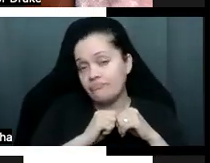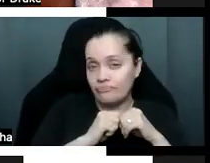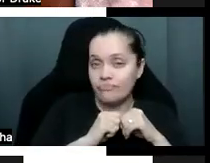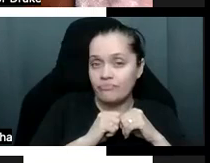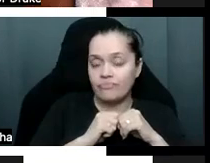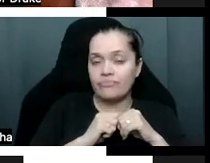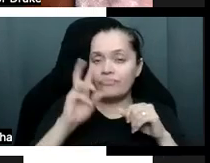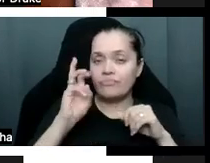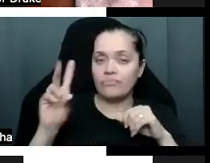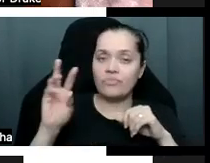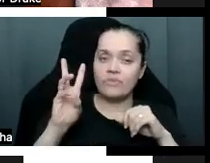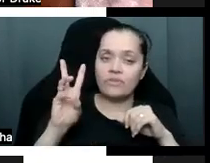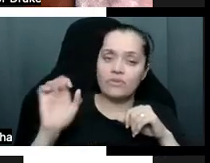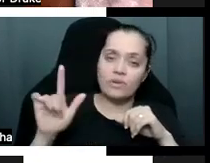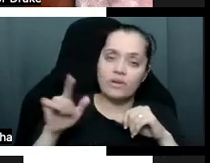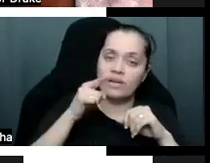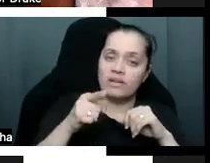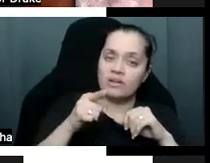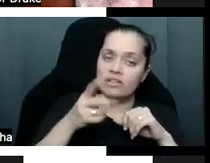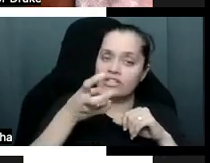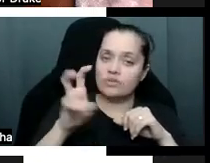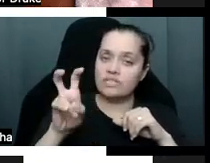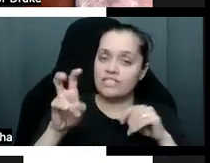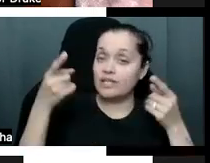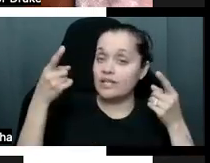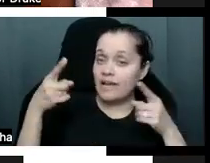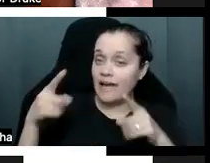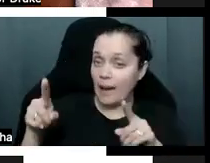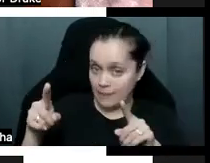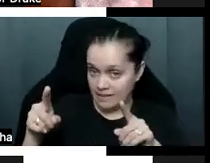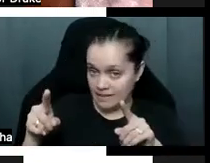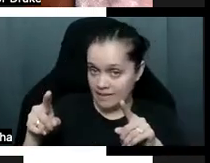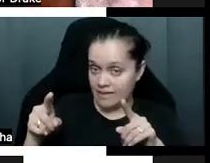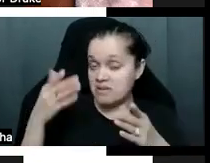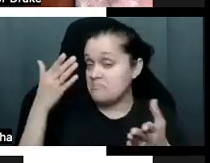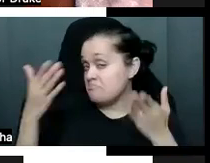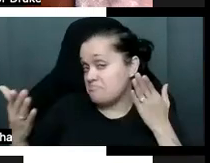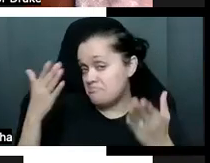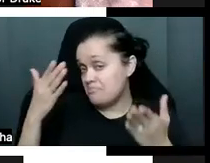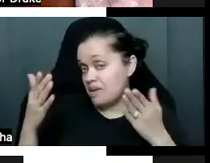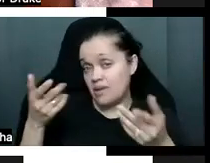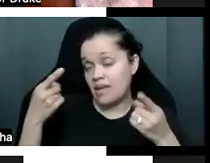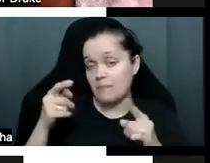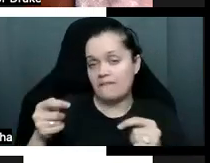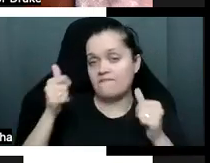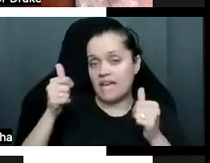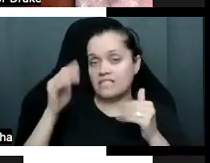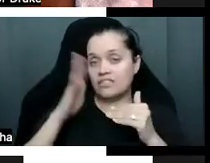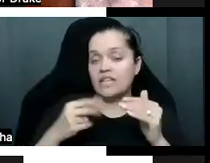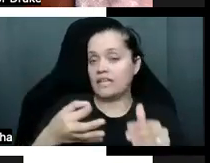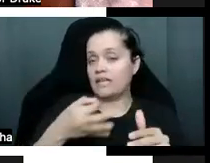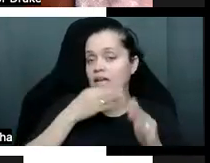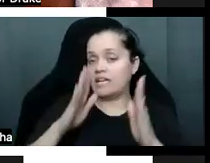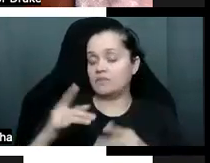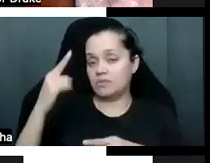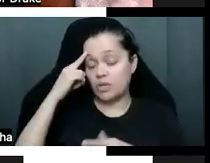Well, the demographic transition happened, though. Maybe it happened faster than the experts thought, or